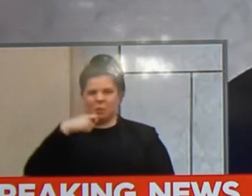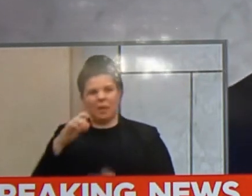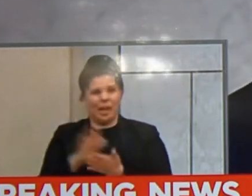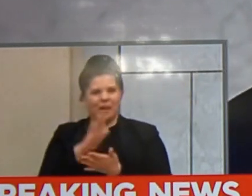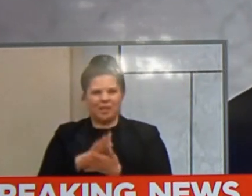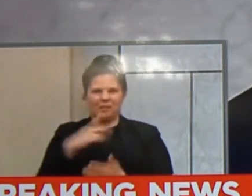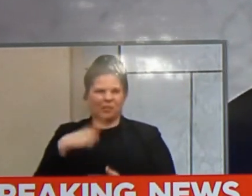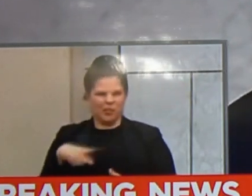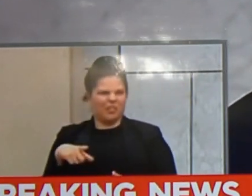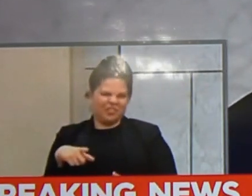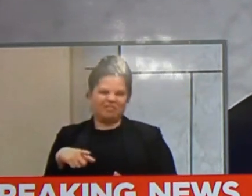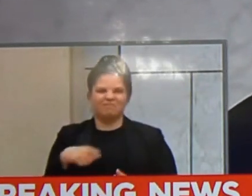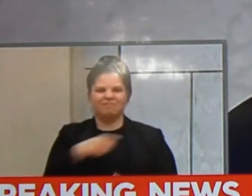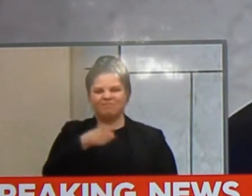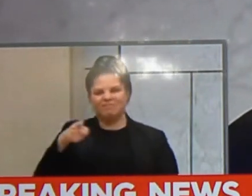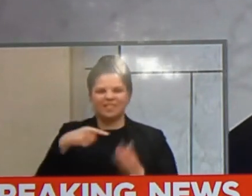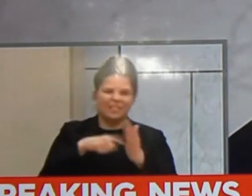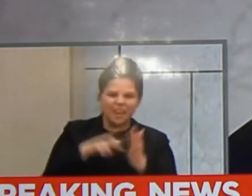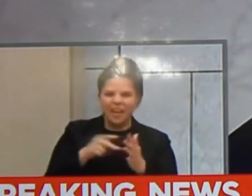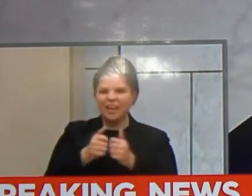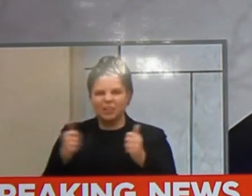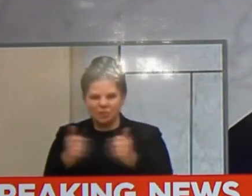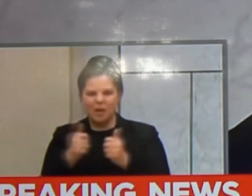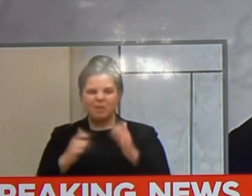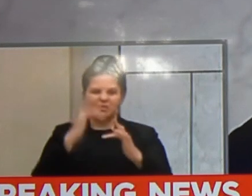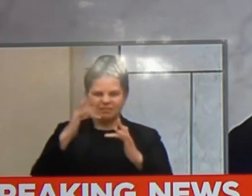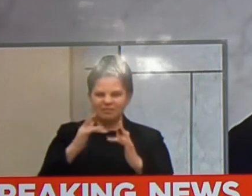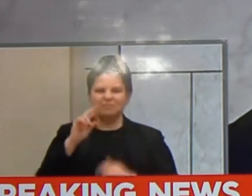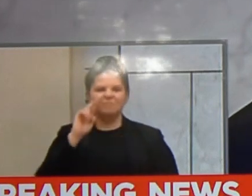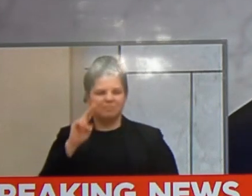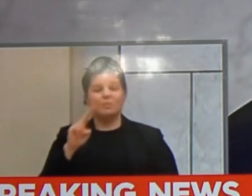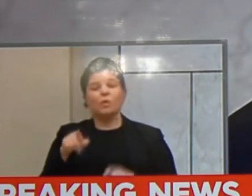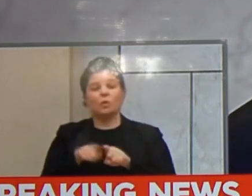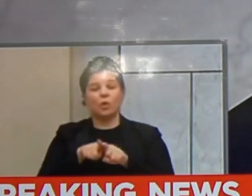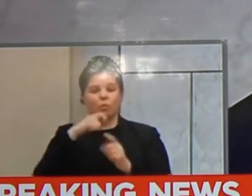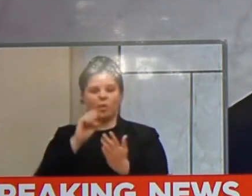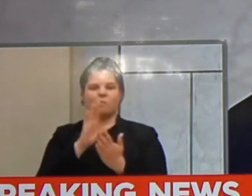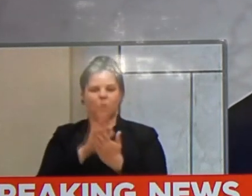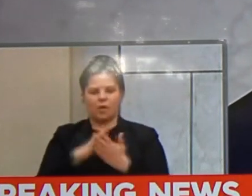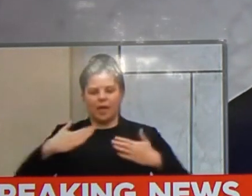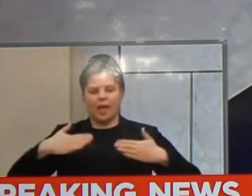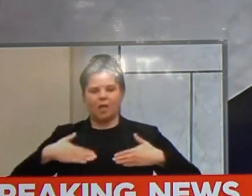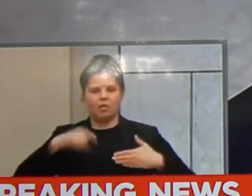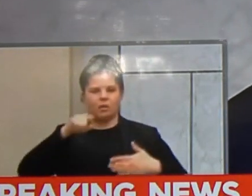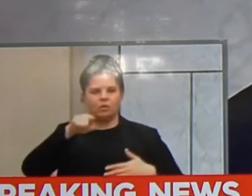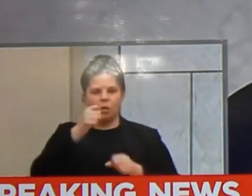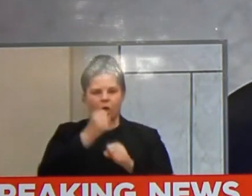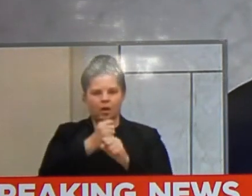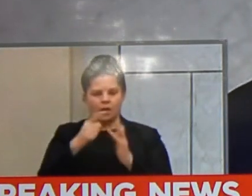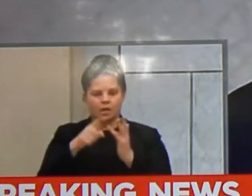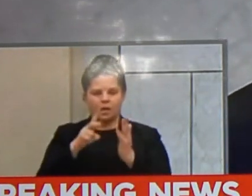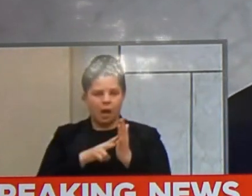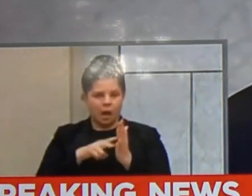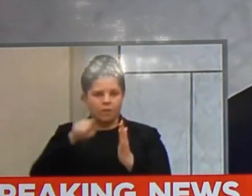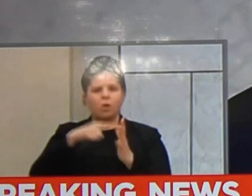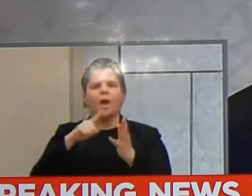be familiar with in the media, but that information will be available on health.gov.au, and people can look that up on a daily basis. It'll be published